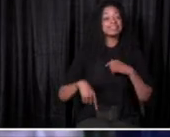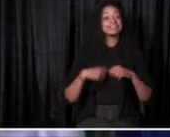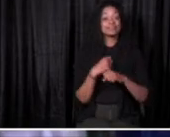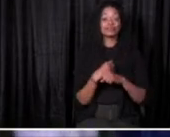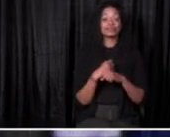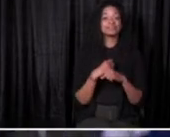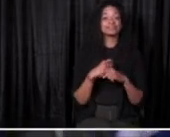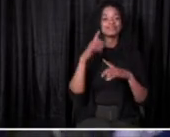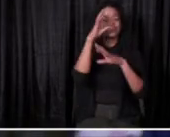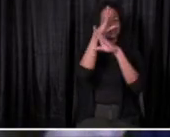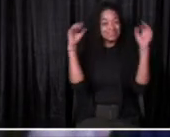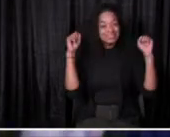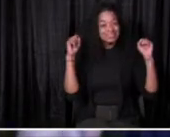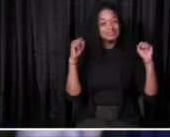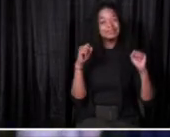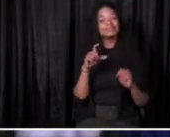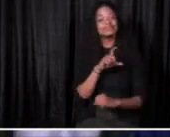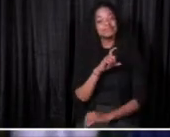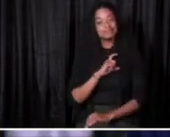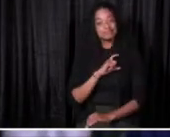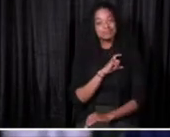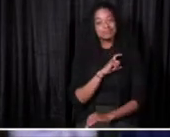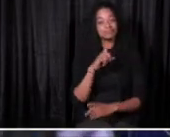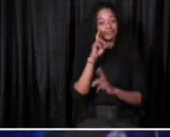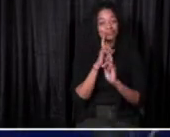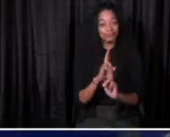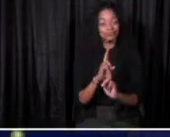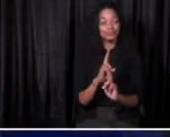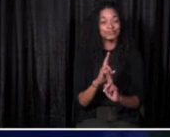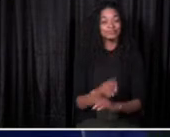Honor, Alalia.